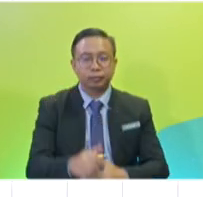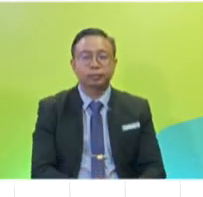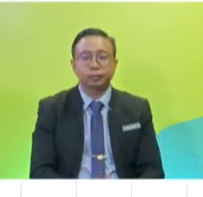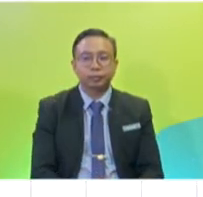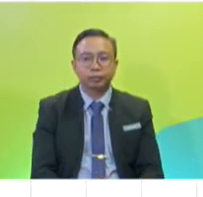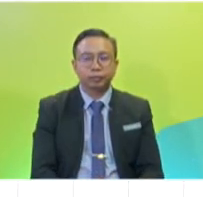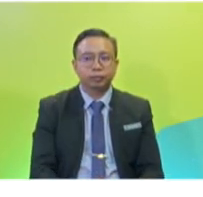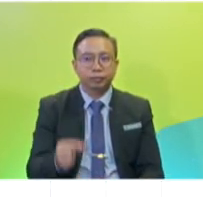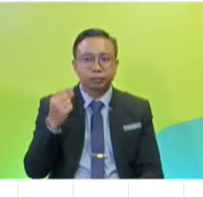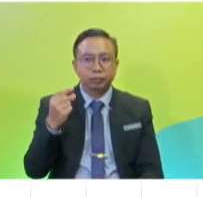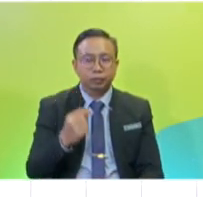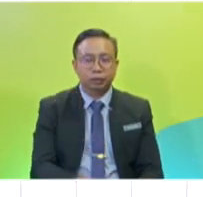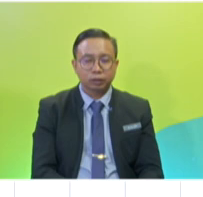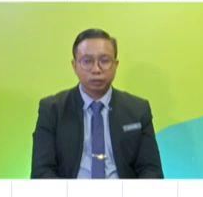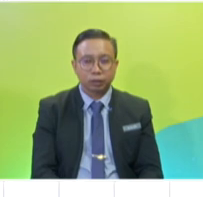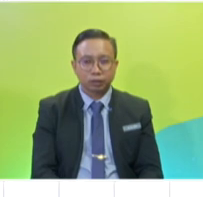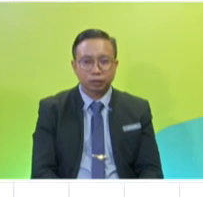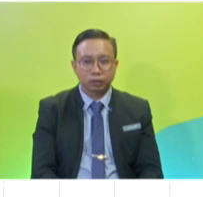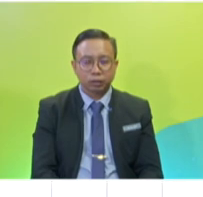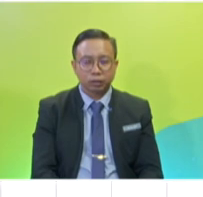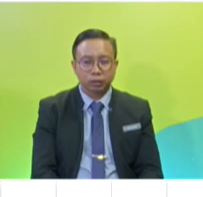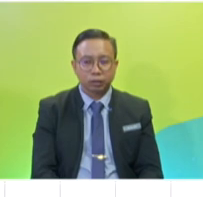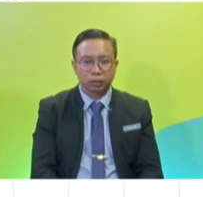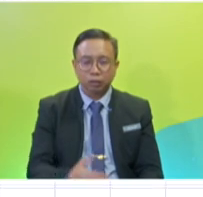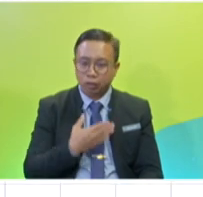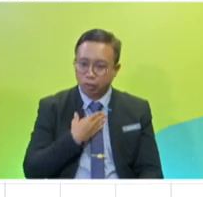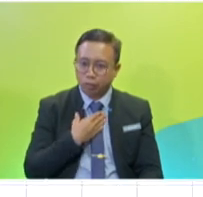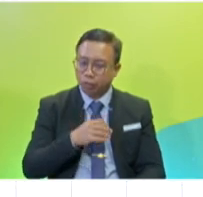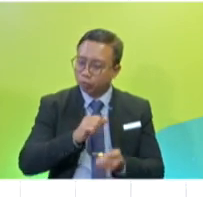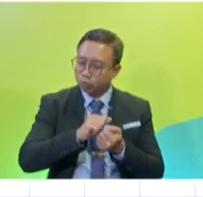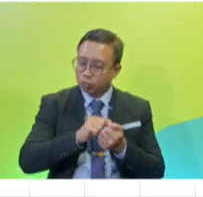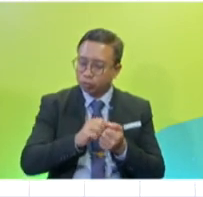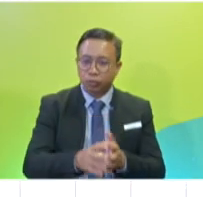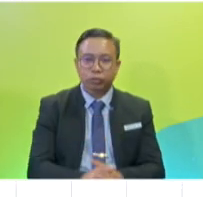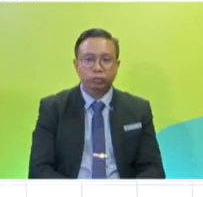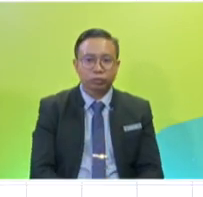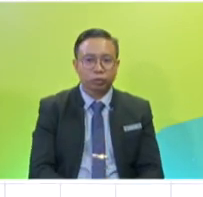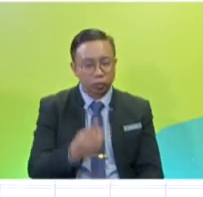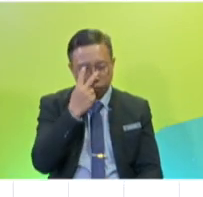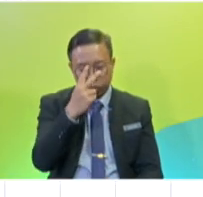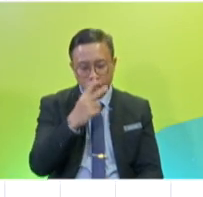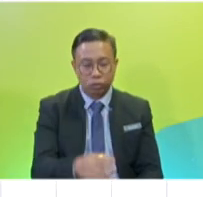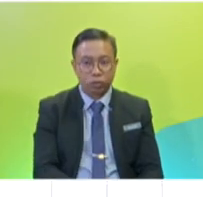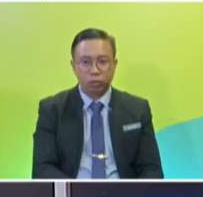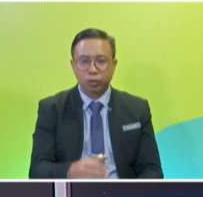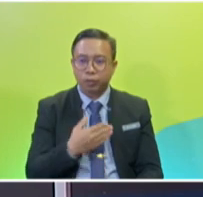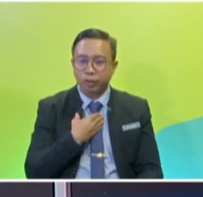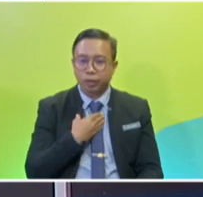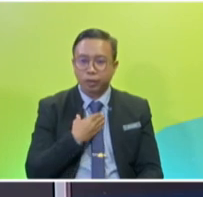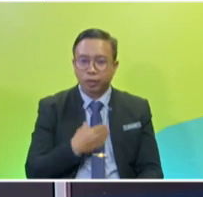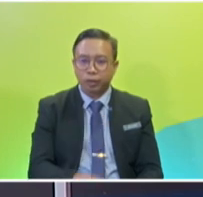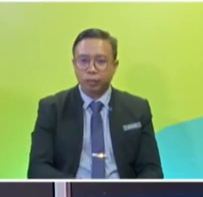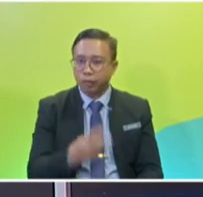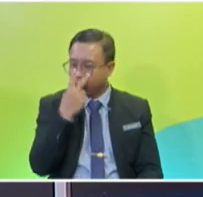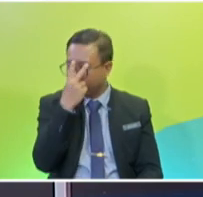Green. My second color, green, and my VAR might wash movie instead. So, might